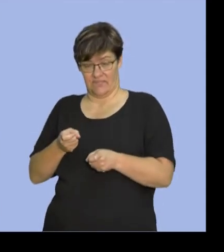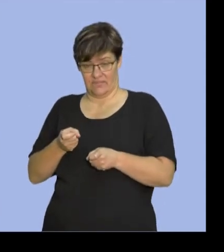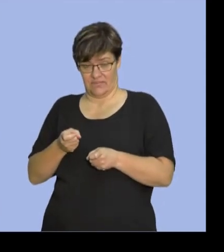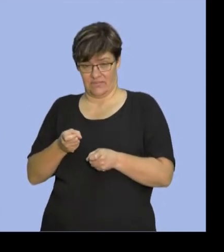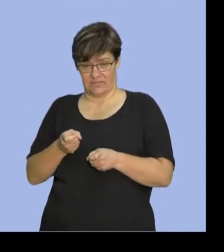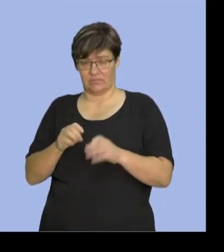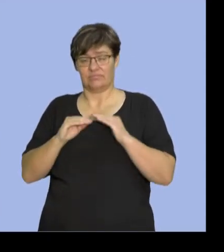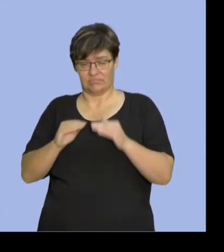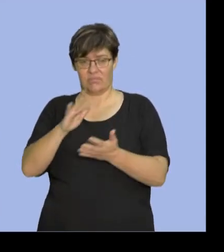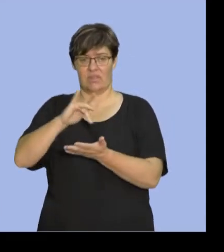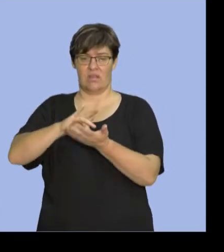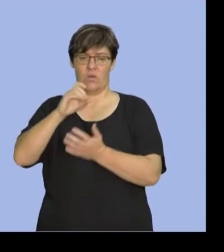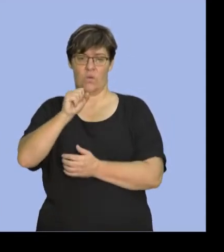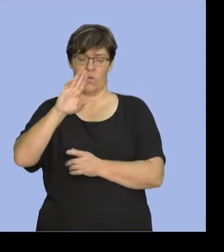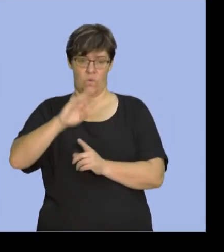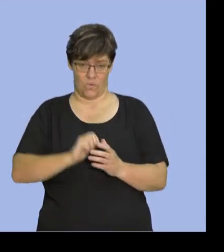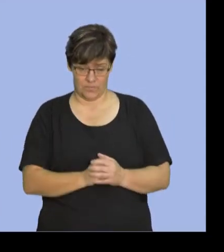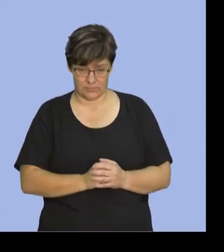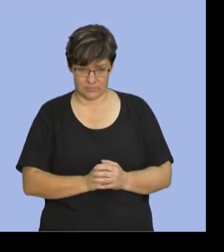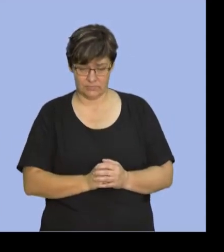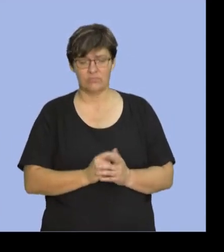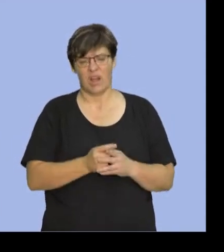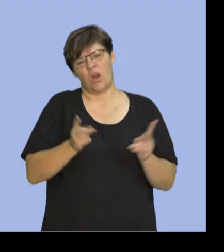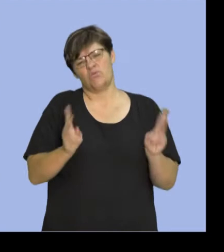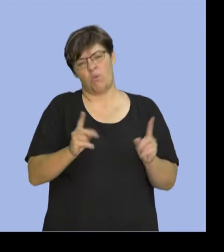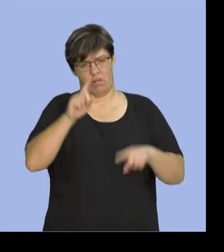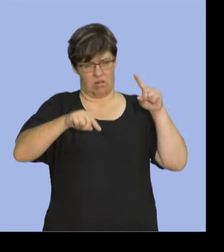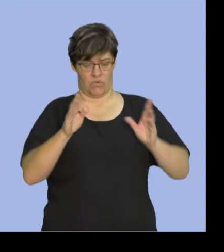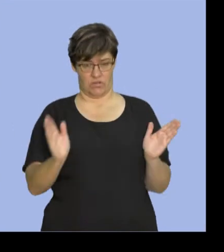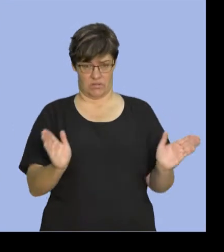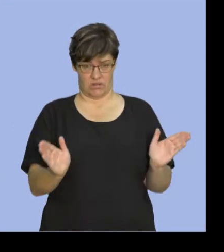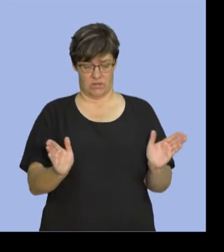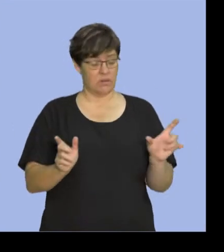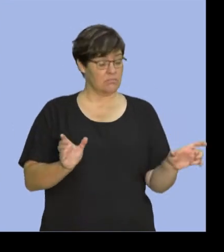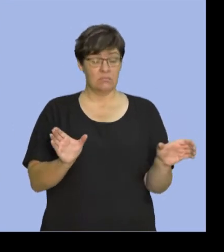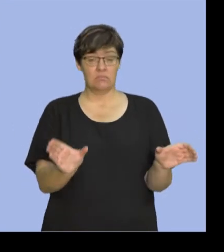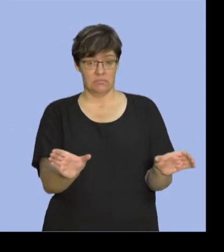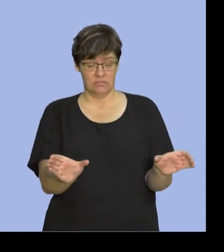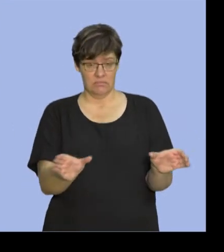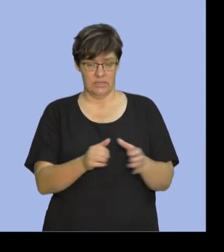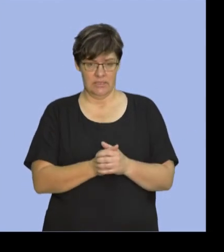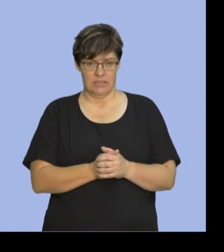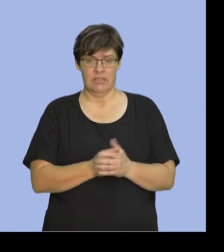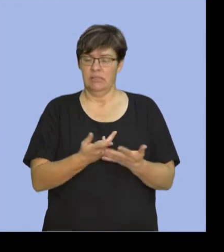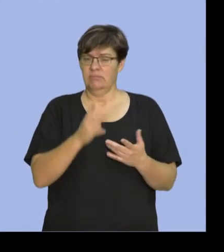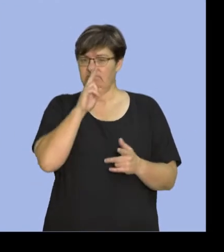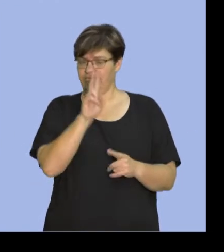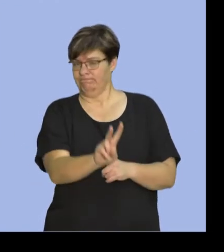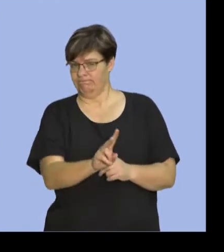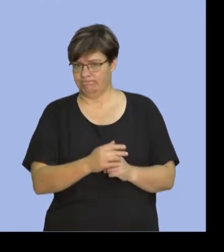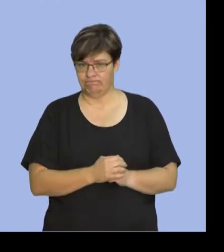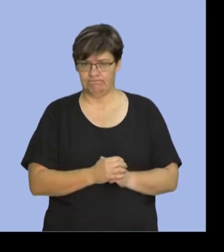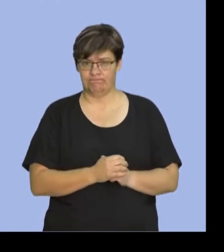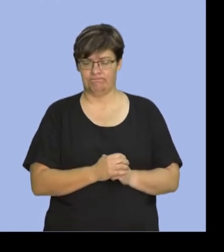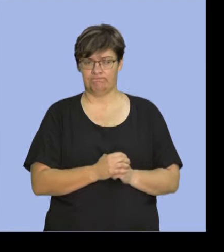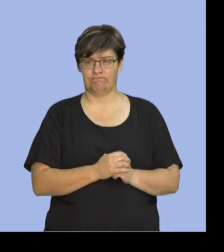a core temperature being within a normal range. So these are the two classification systems that we're going to be looking at. So